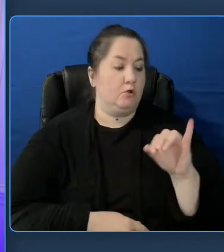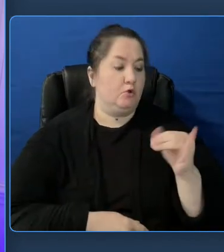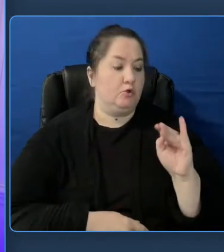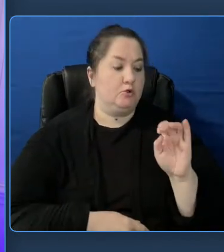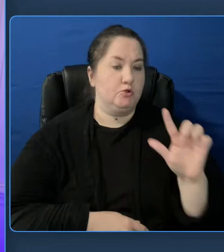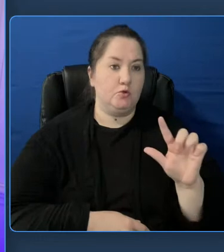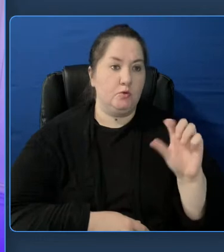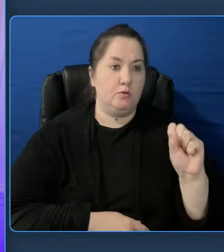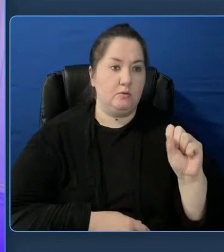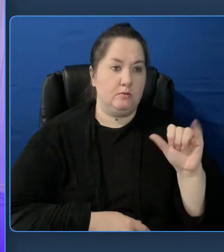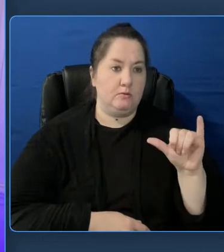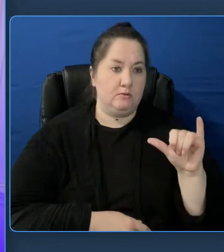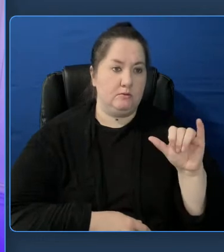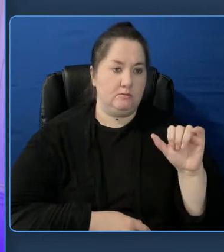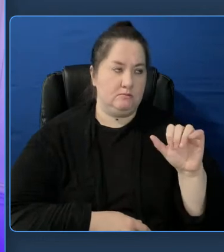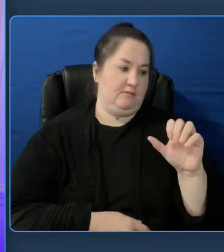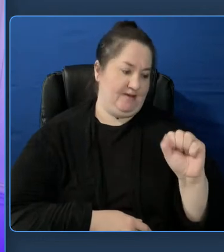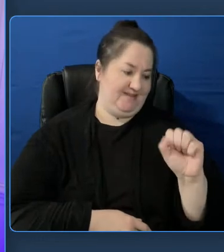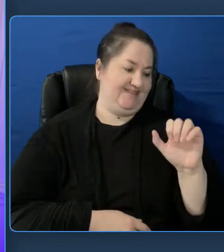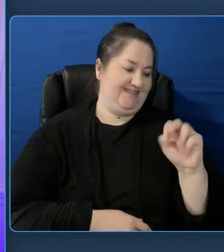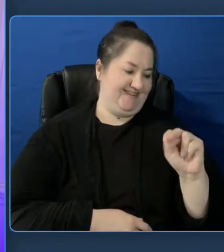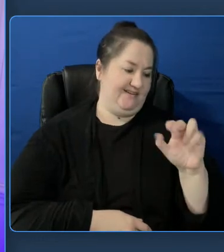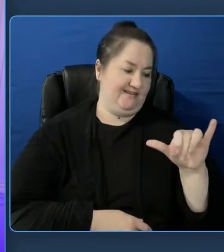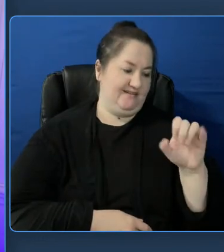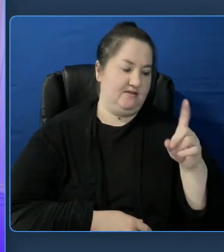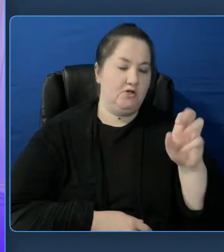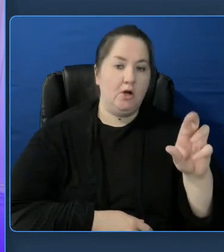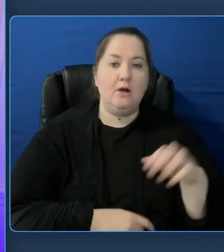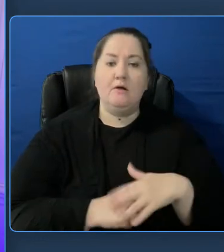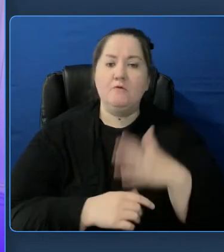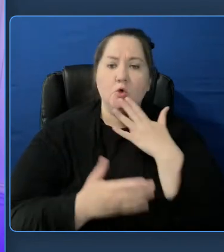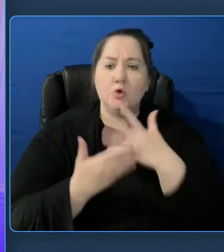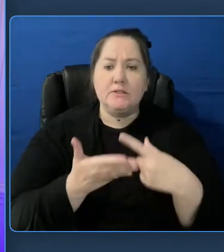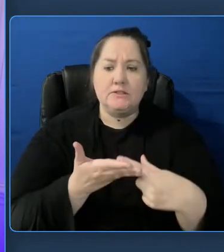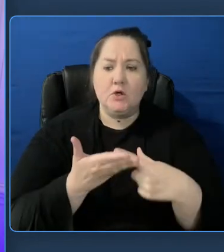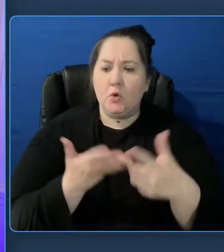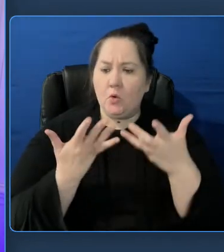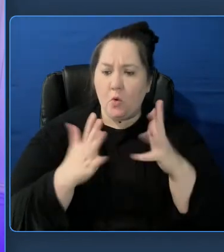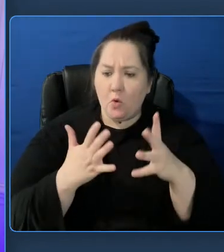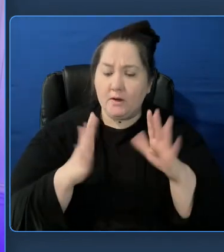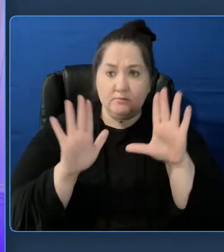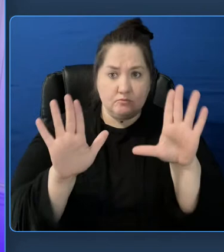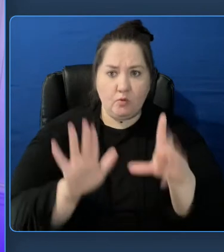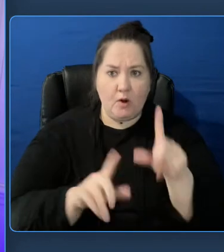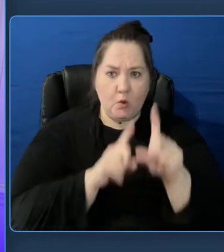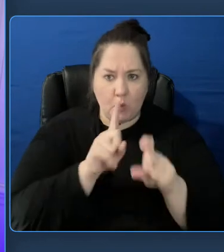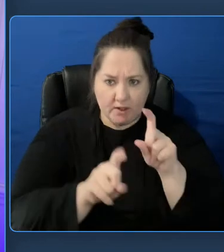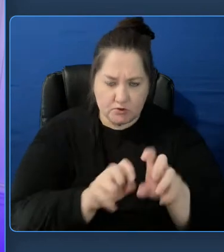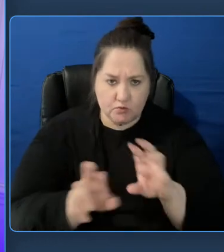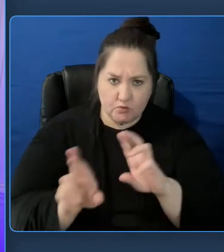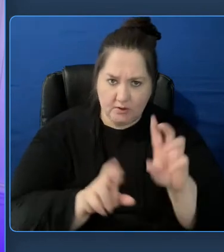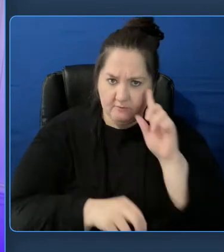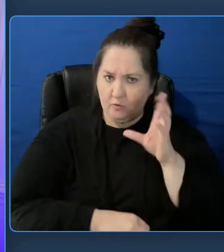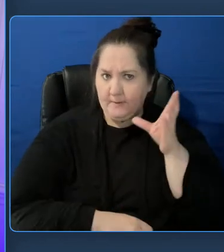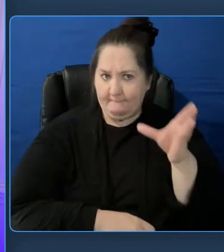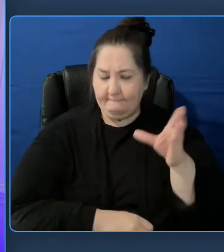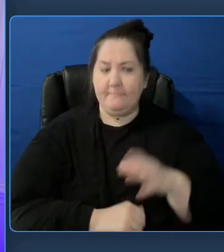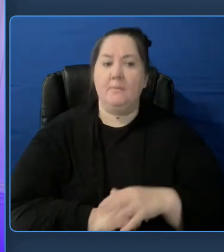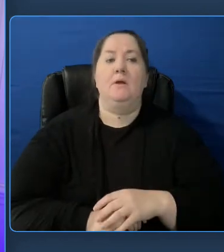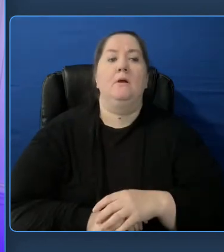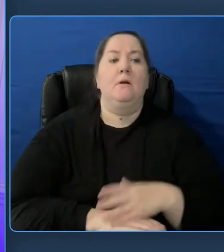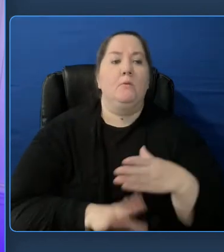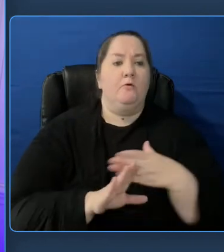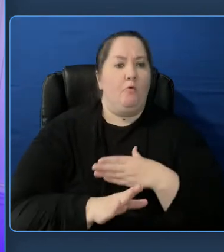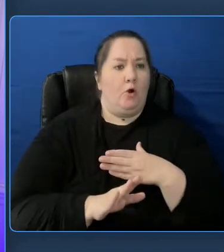Snyder, and we're going to have a good discussion. There's already a great number of questions coming in, but before we